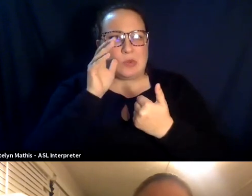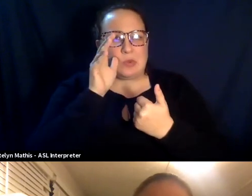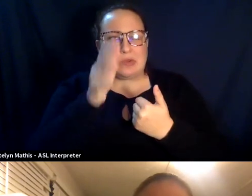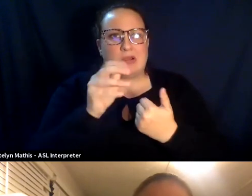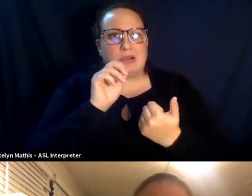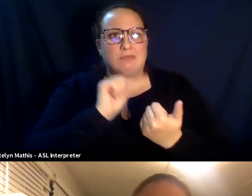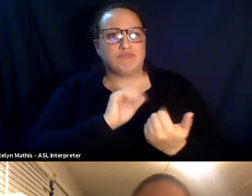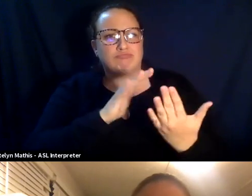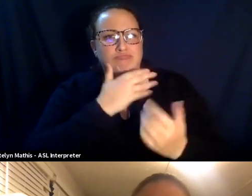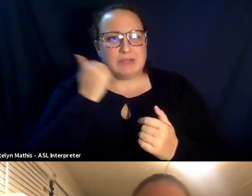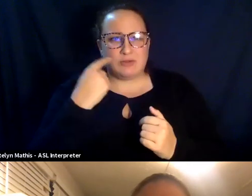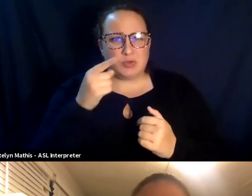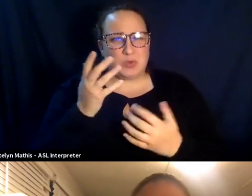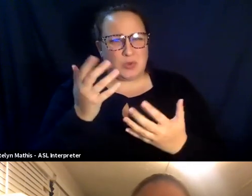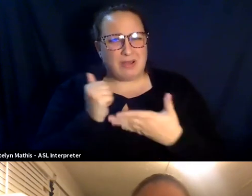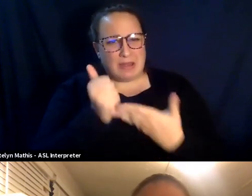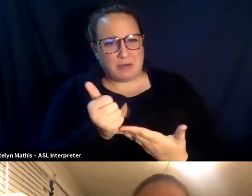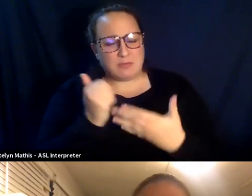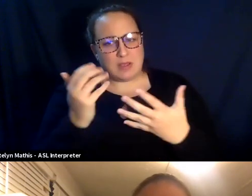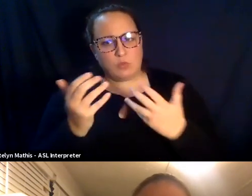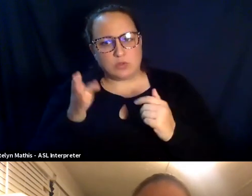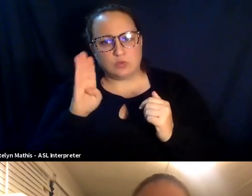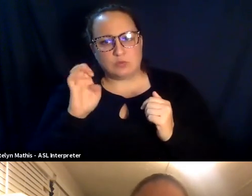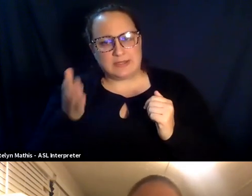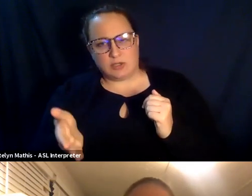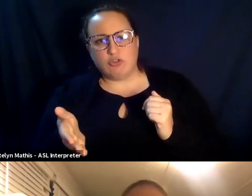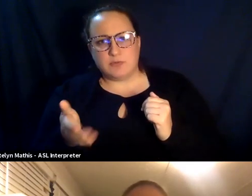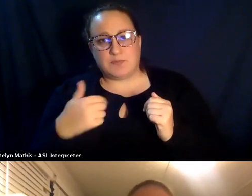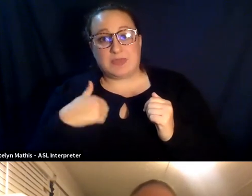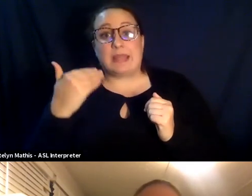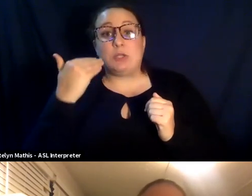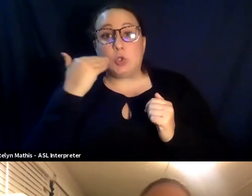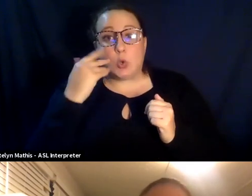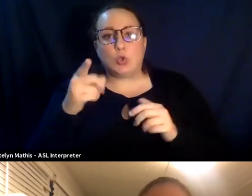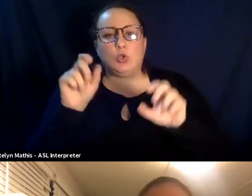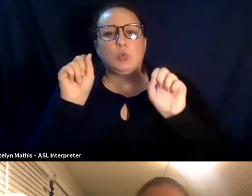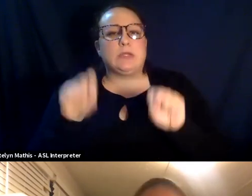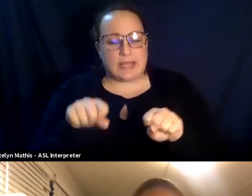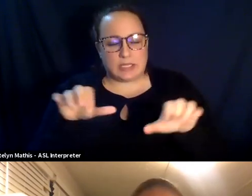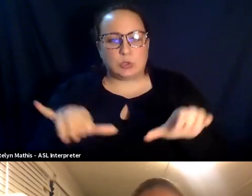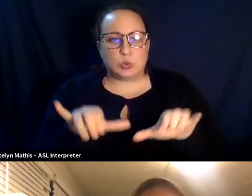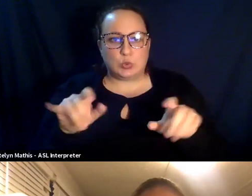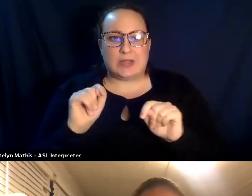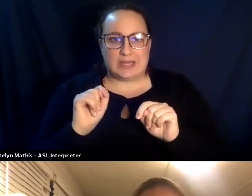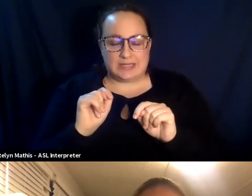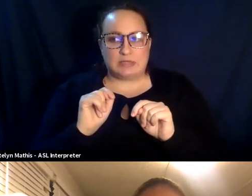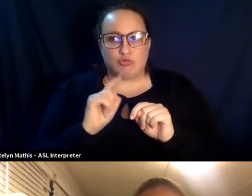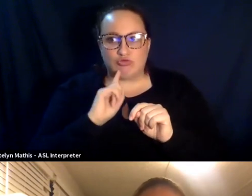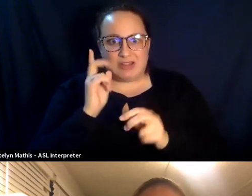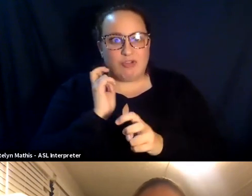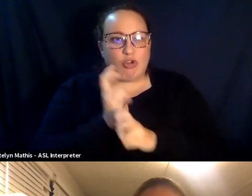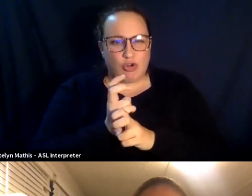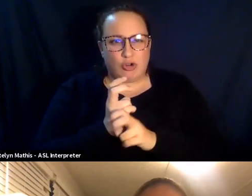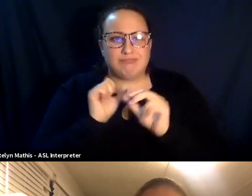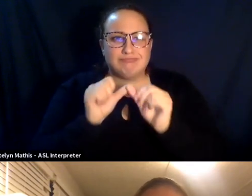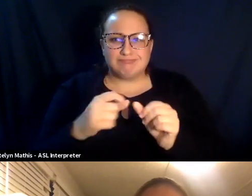I'll help you with this. I want to be there for you to help you get through this. I know you can do it. It's really hard. Keep telling him he can do it.